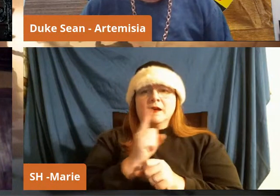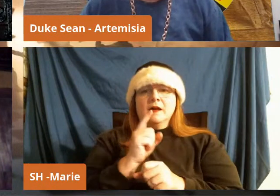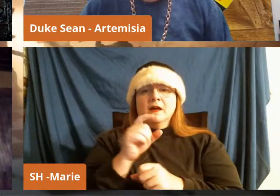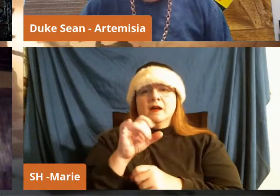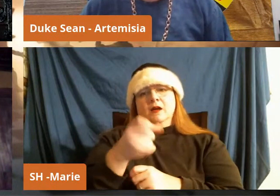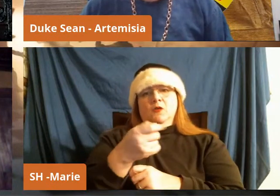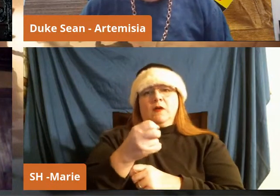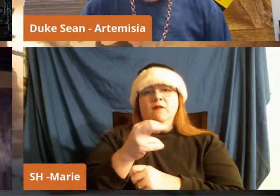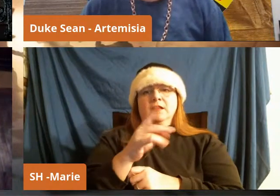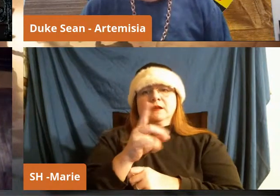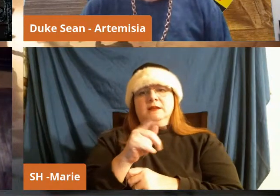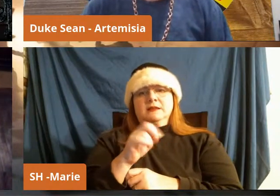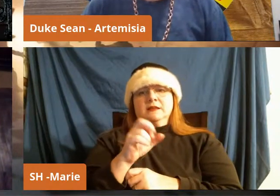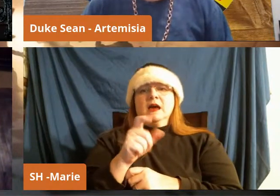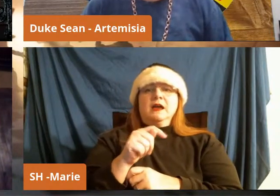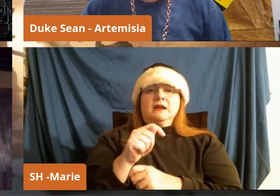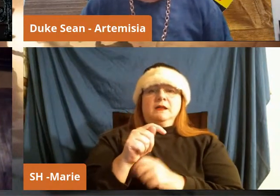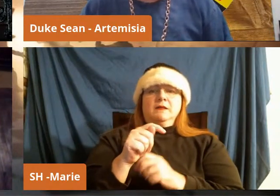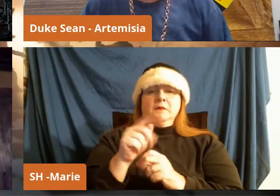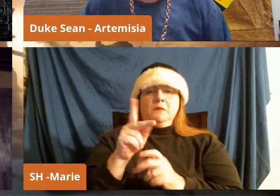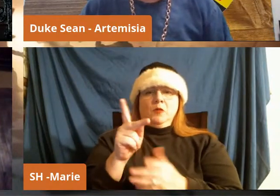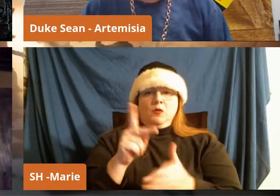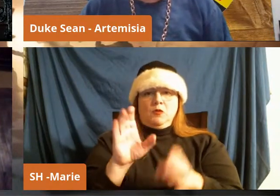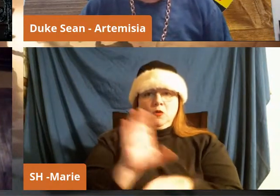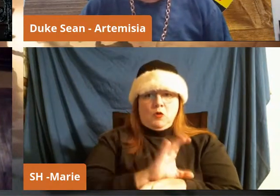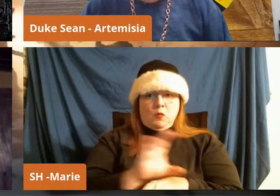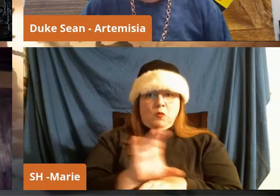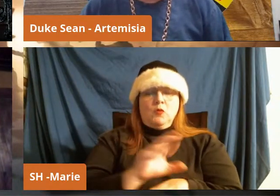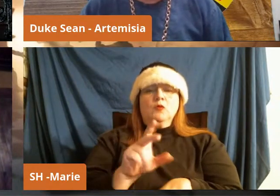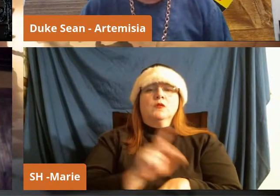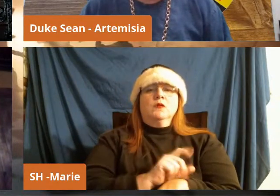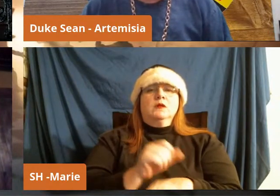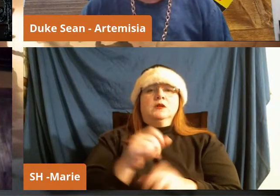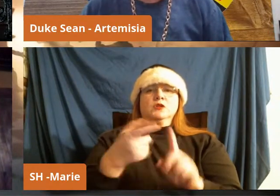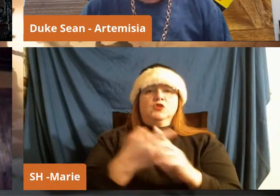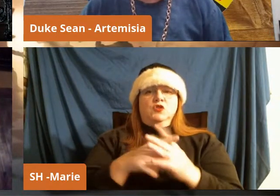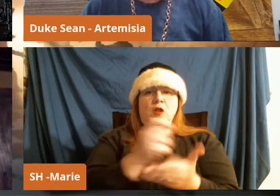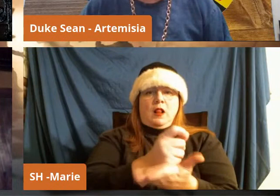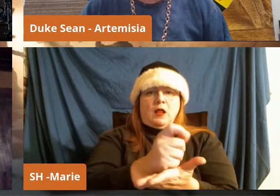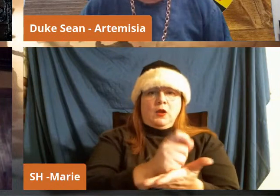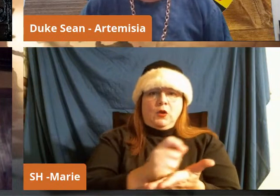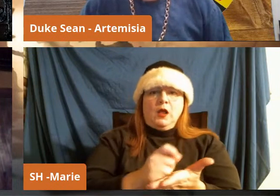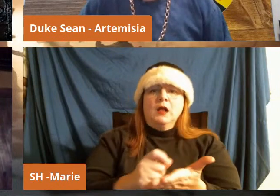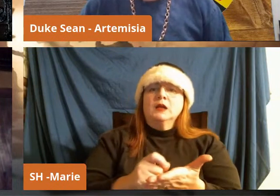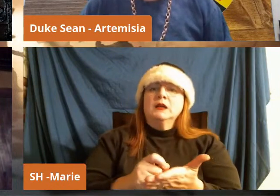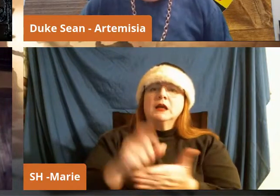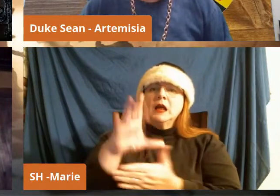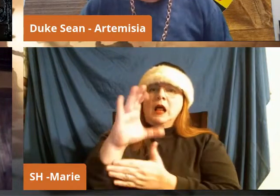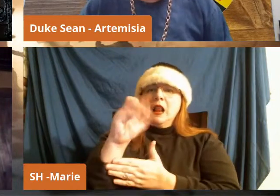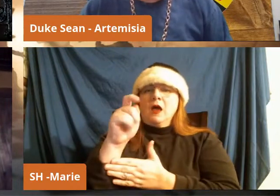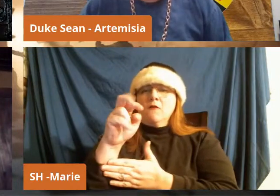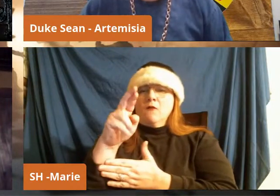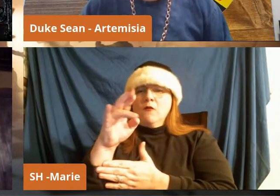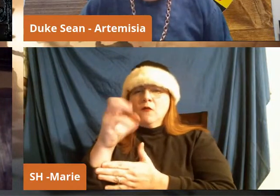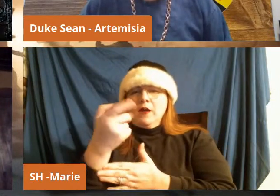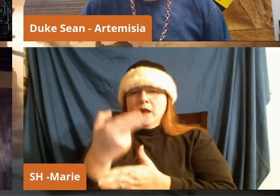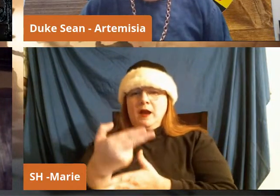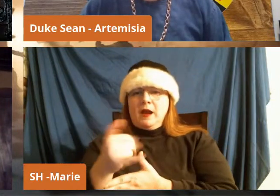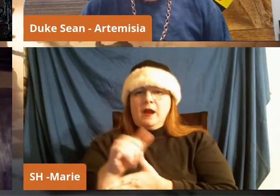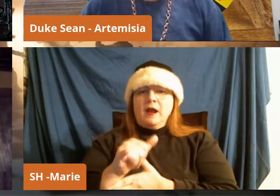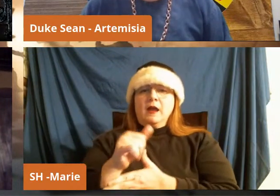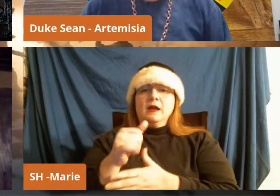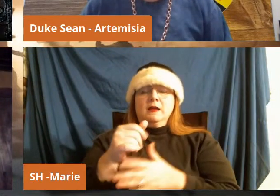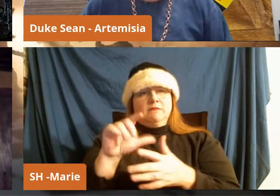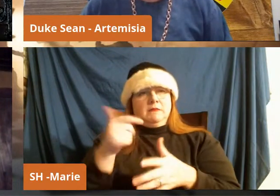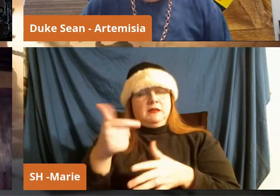guy. And so he started doing calligraphy. And next thing you know, he's kind